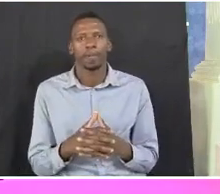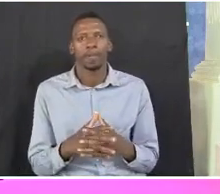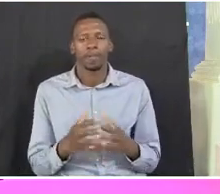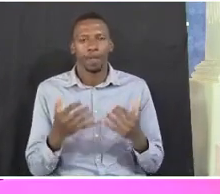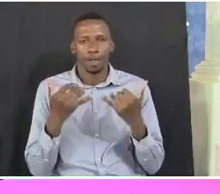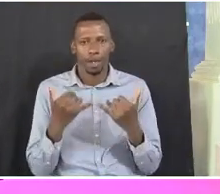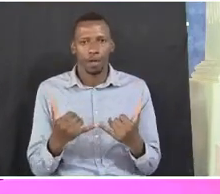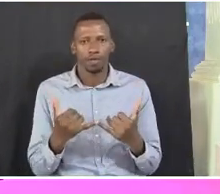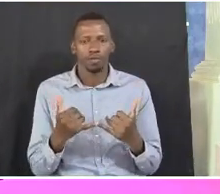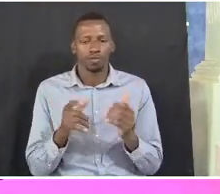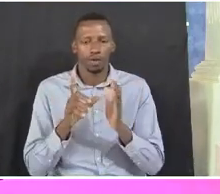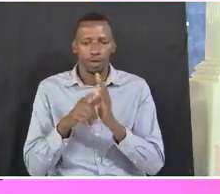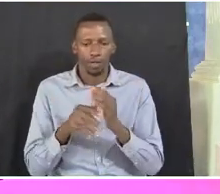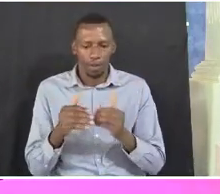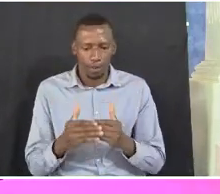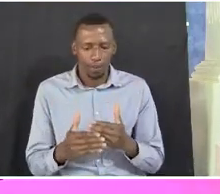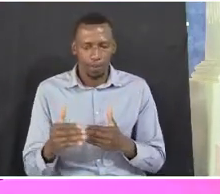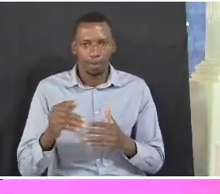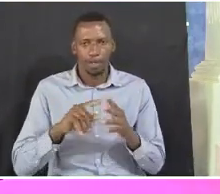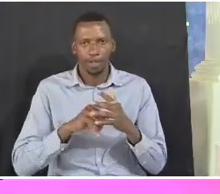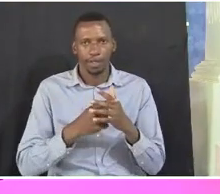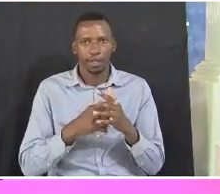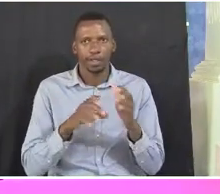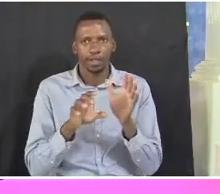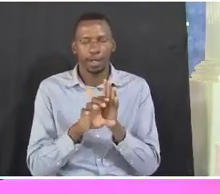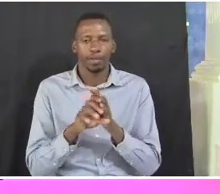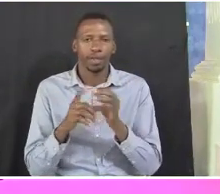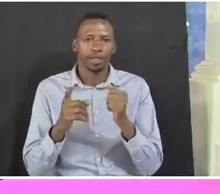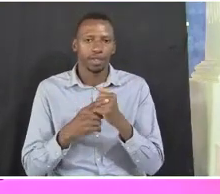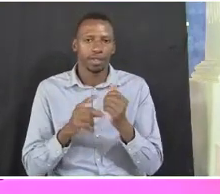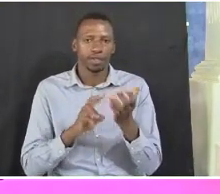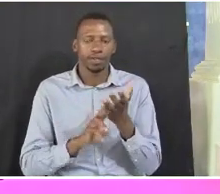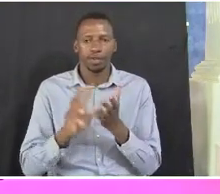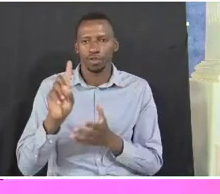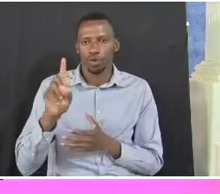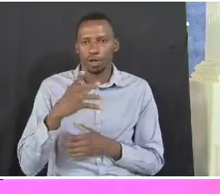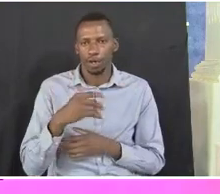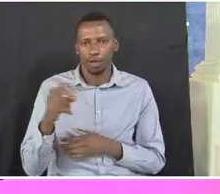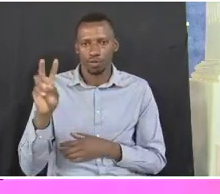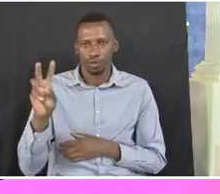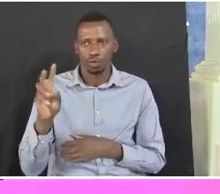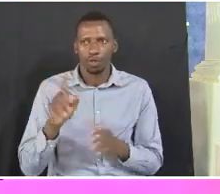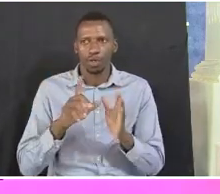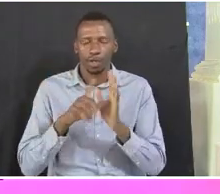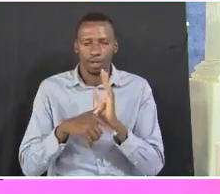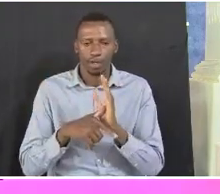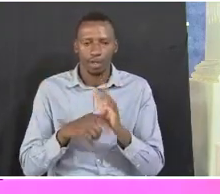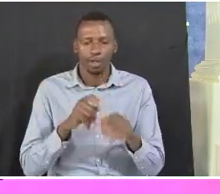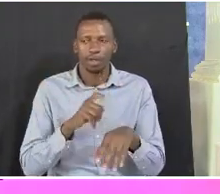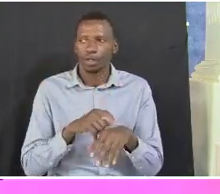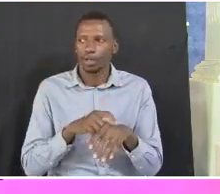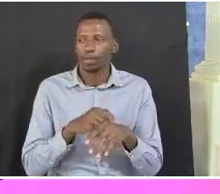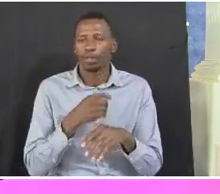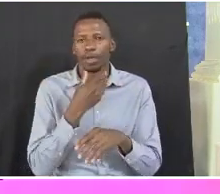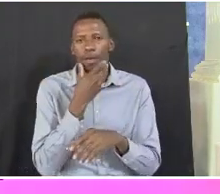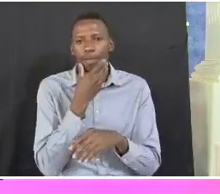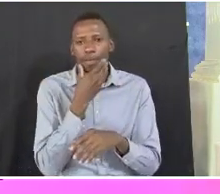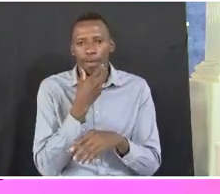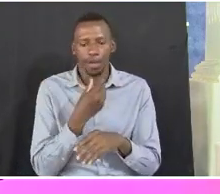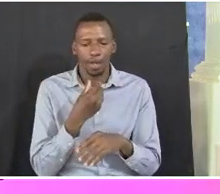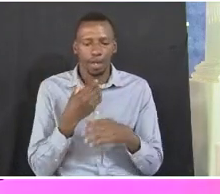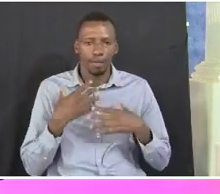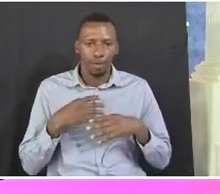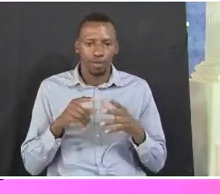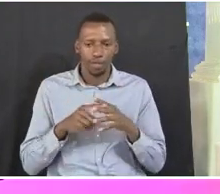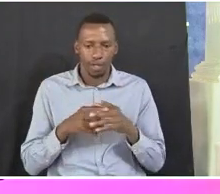Now it came to pass, Genesis chapter 6, verse 1 and 2. Now it came to pass, when men began to multiply on the face of